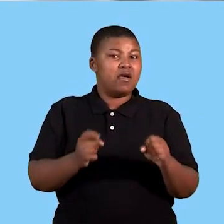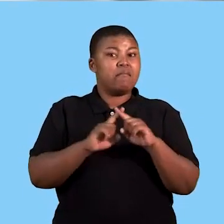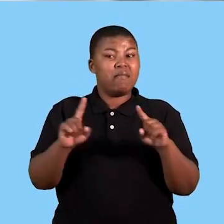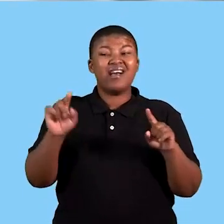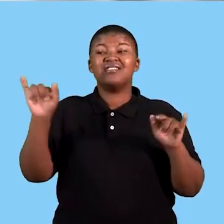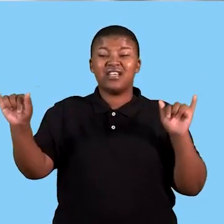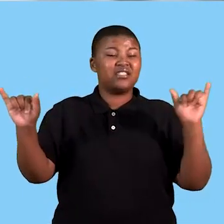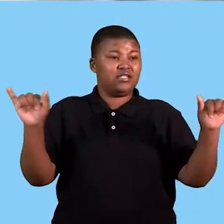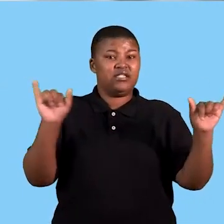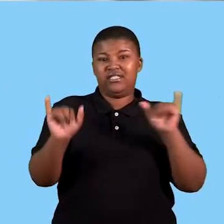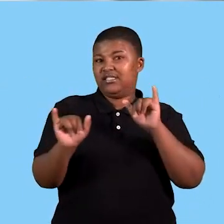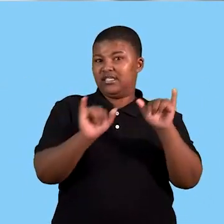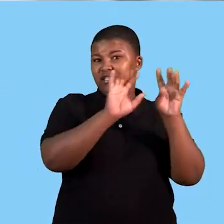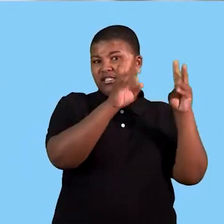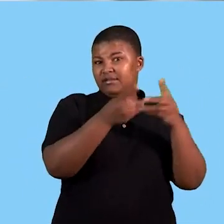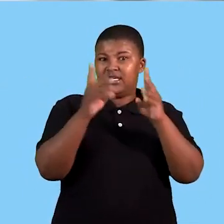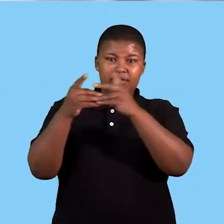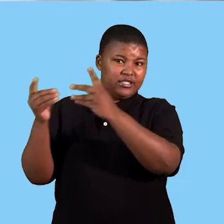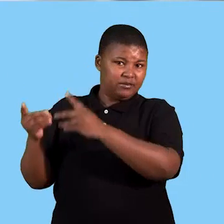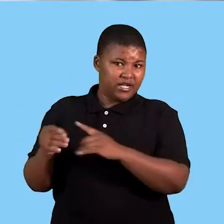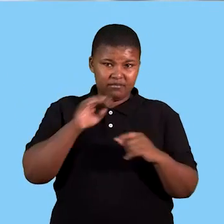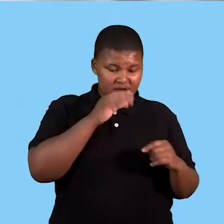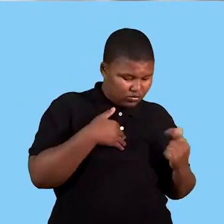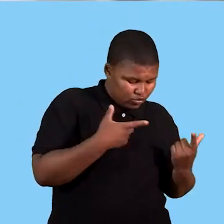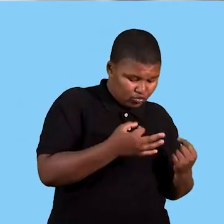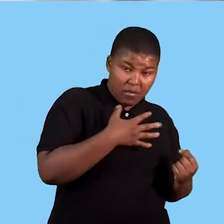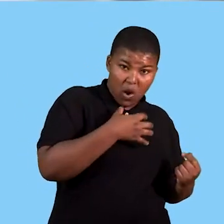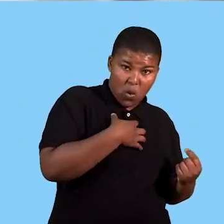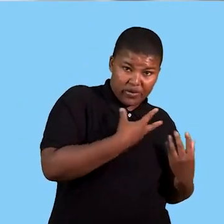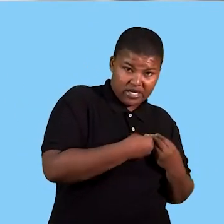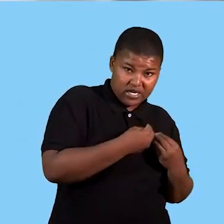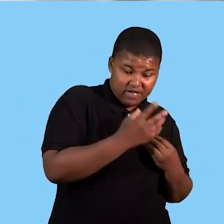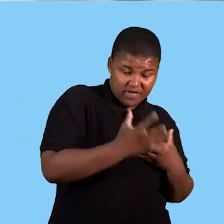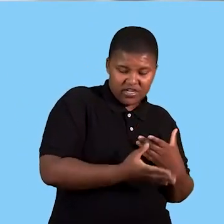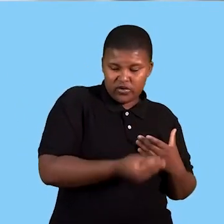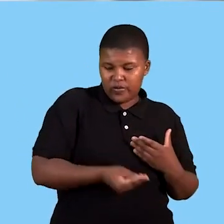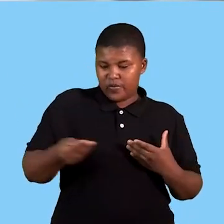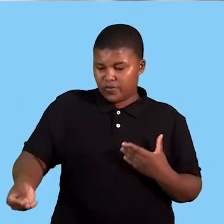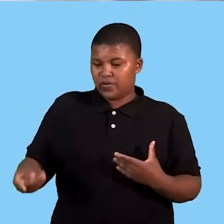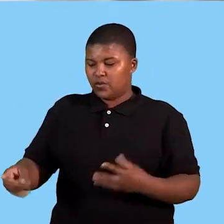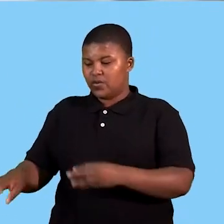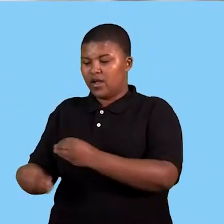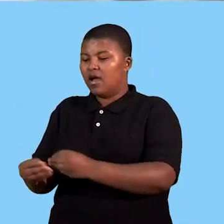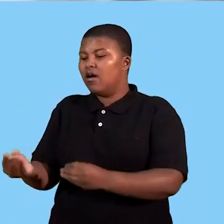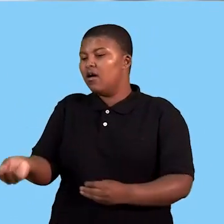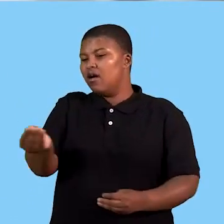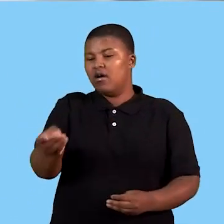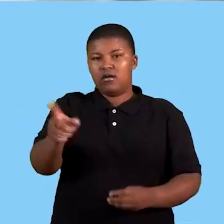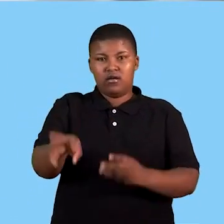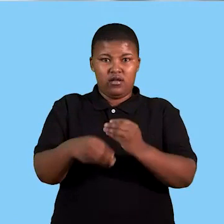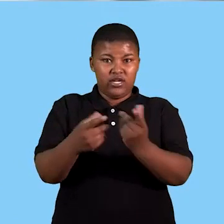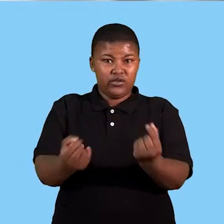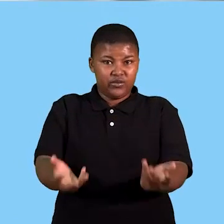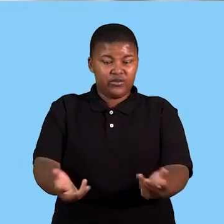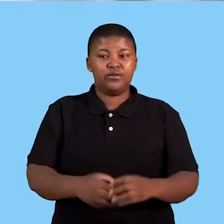departments rather, and they will only finish their part of the task before giving the task over to the next people. So